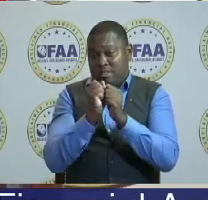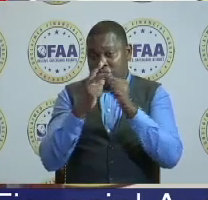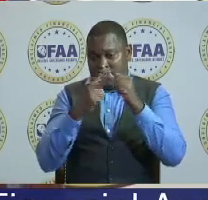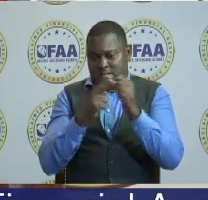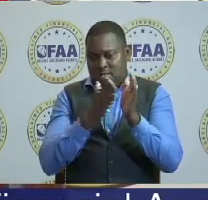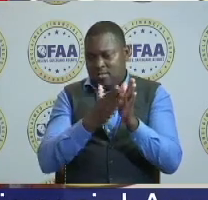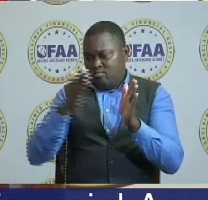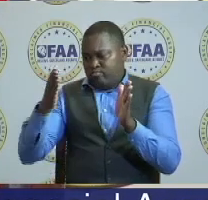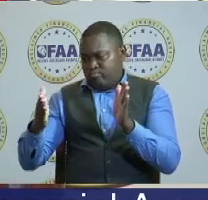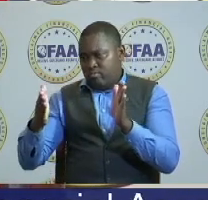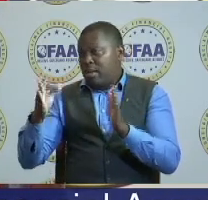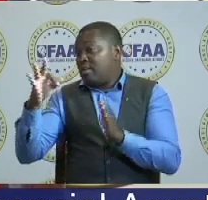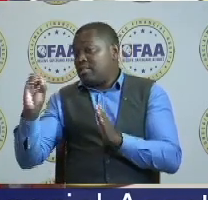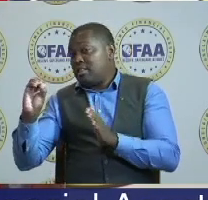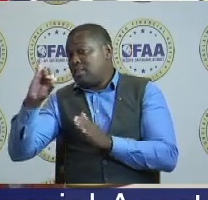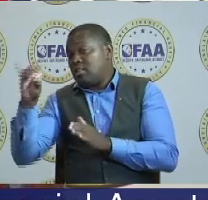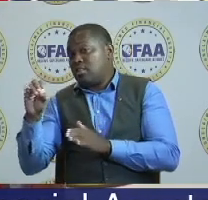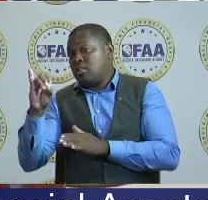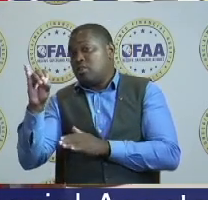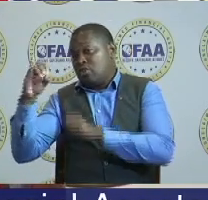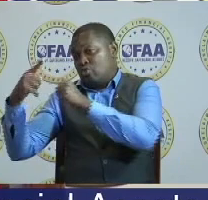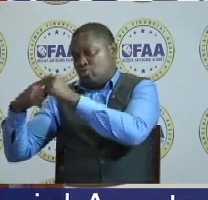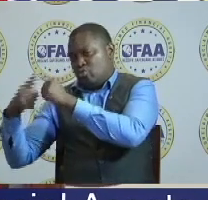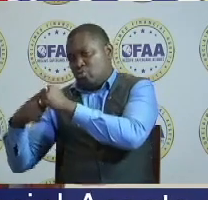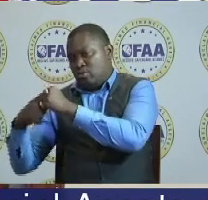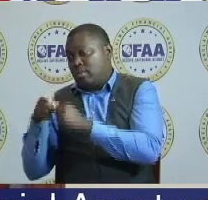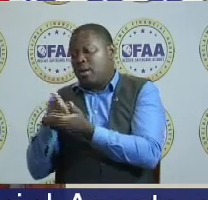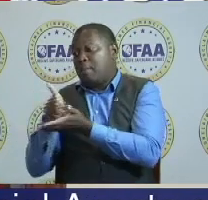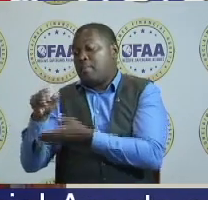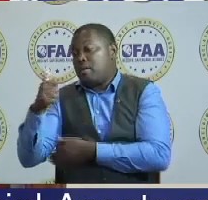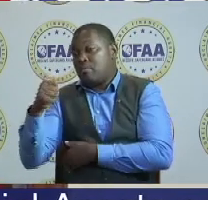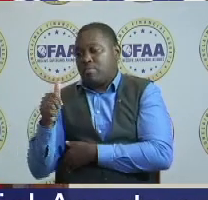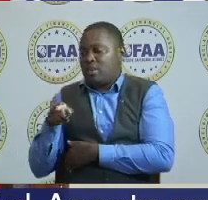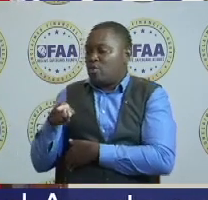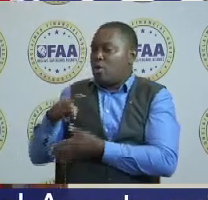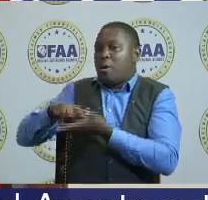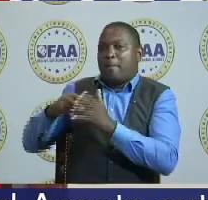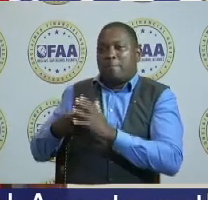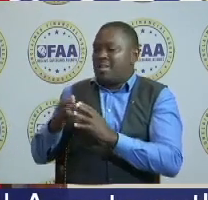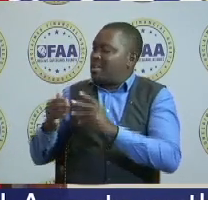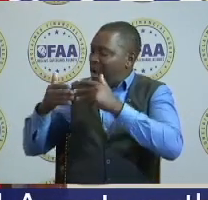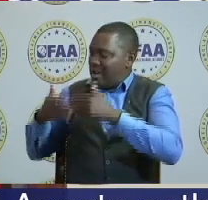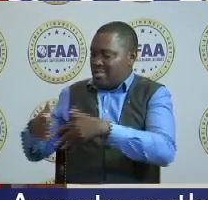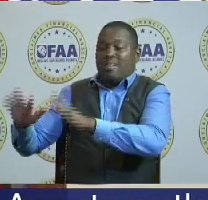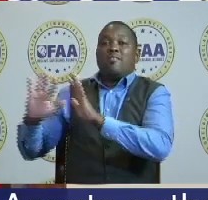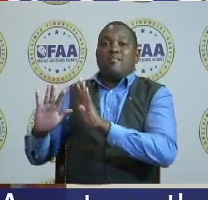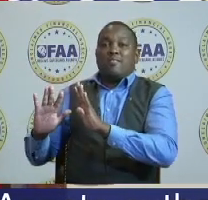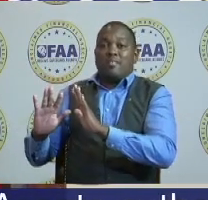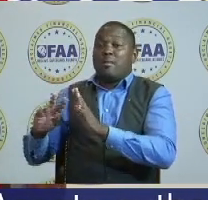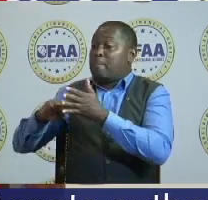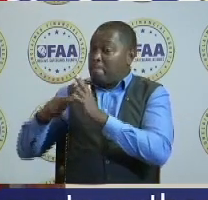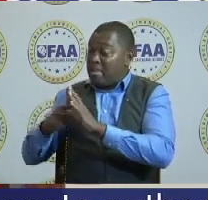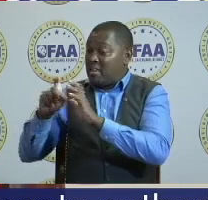June, then 30th June, if they have not been paid, then they become unclaimed and they are supposed to have been